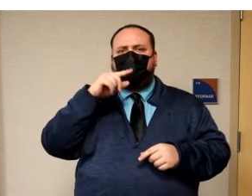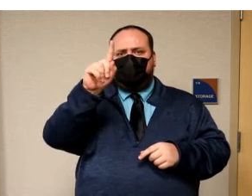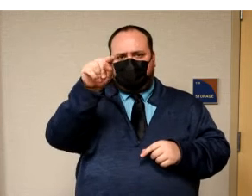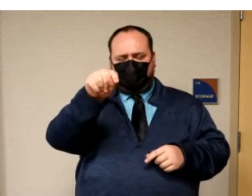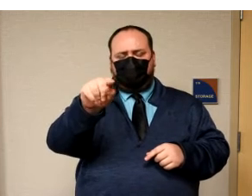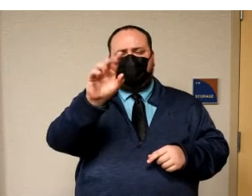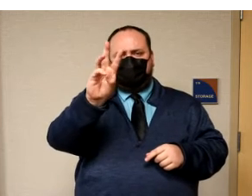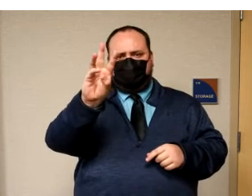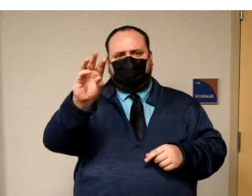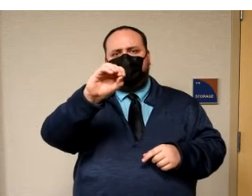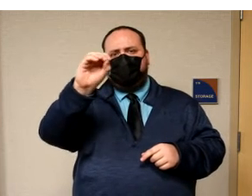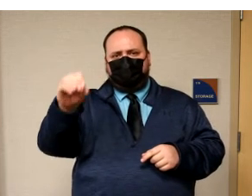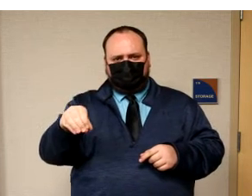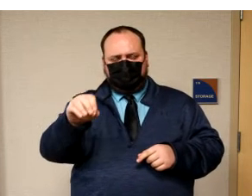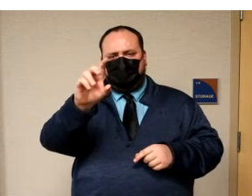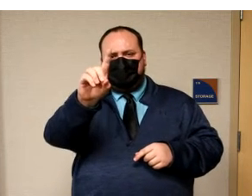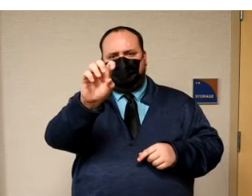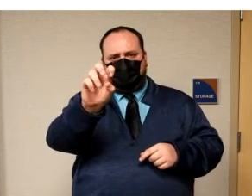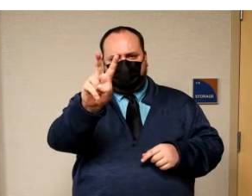1.66% deviation,